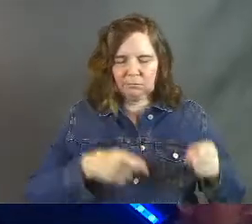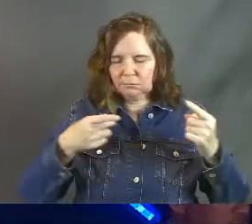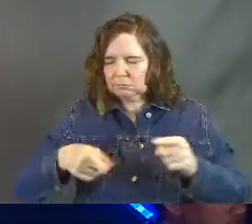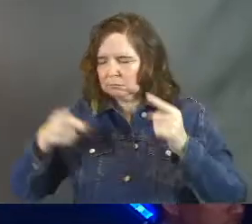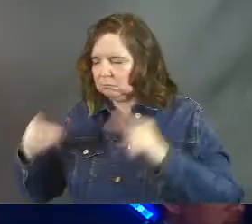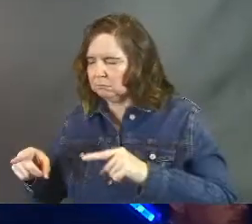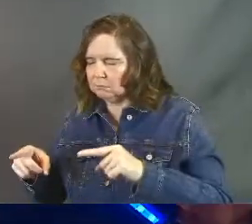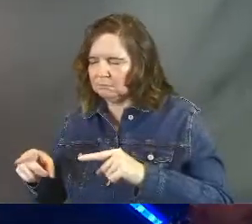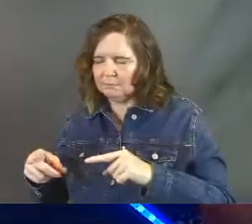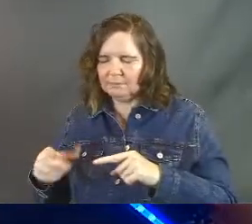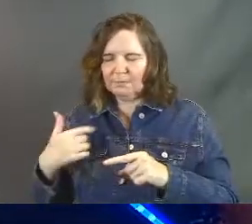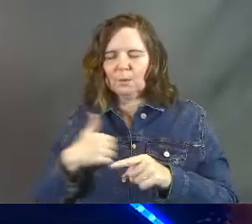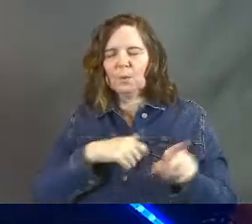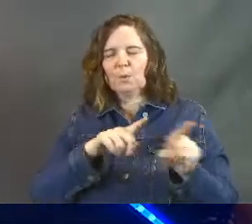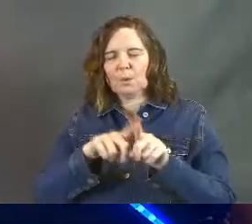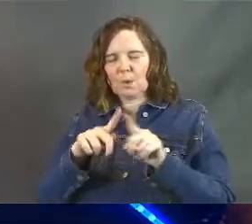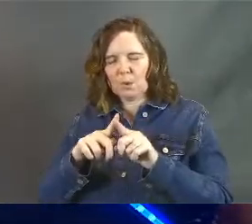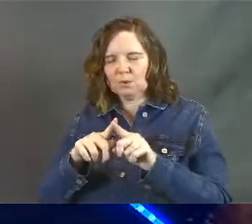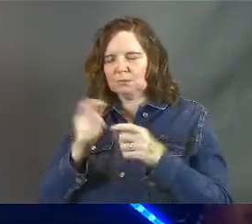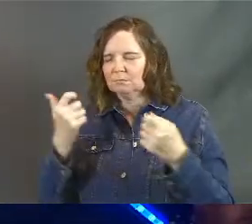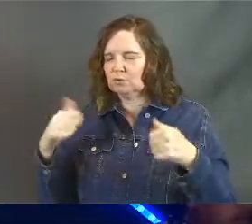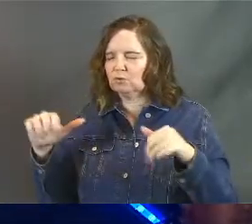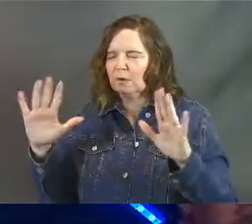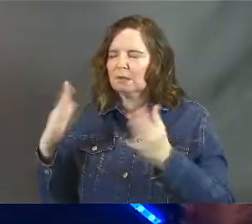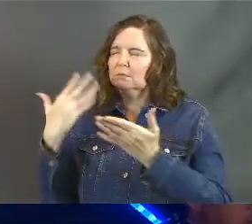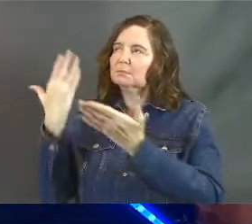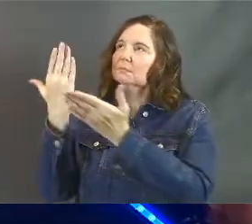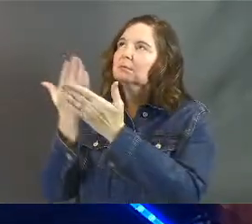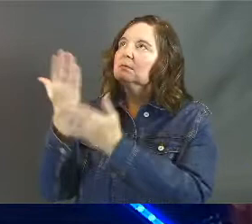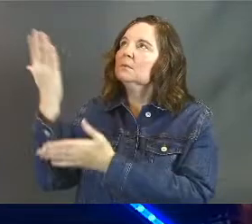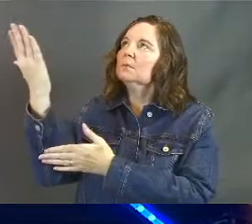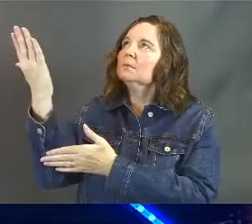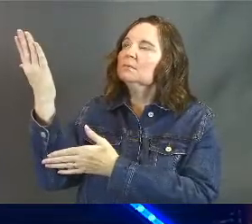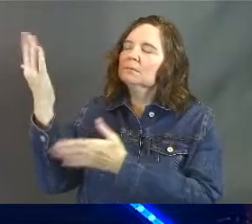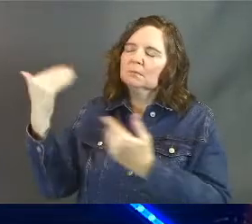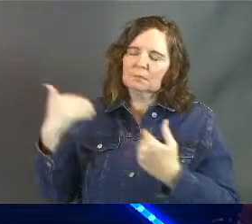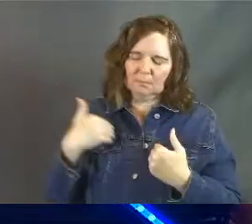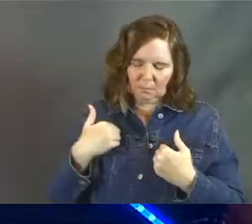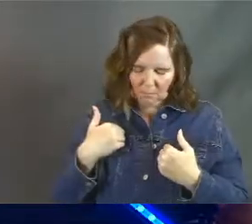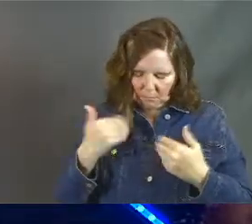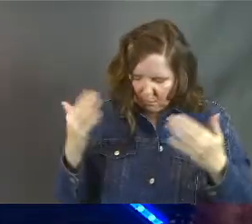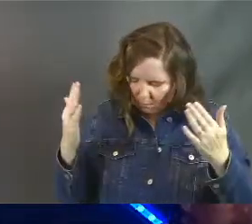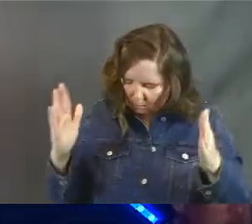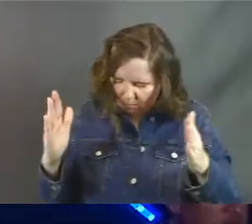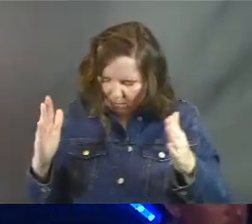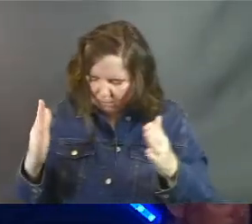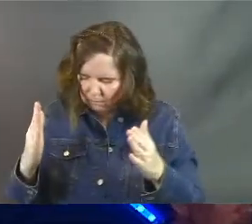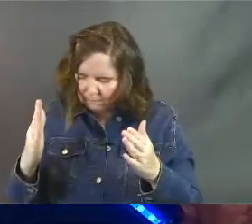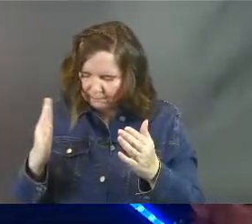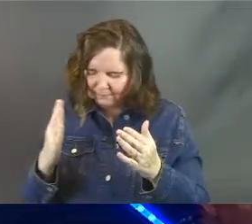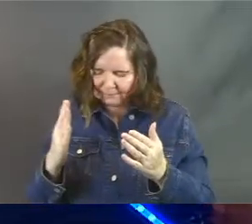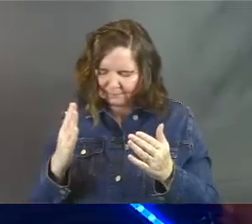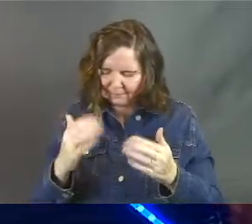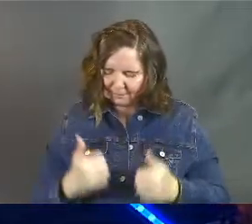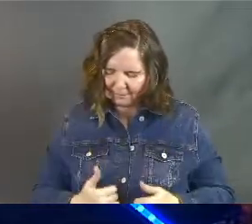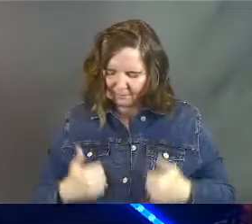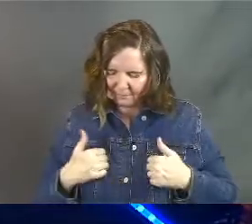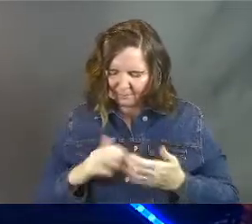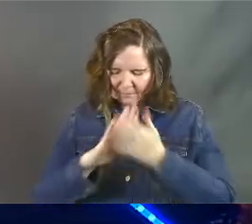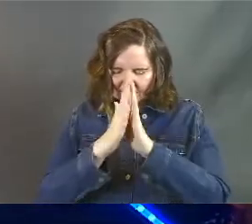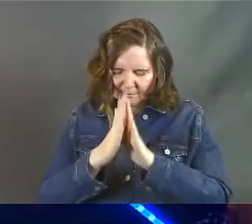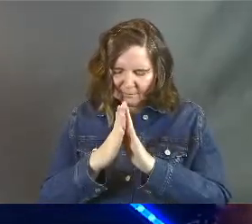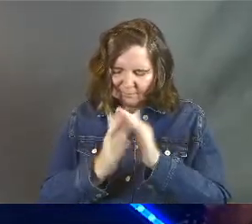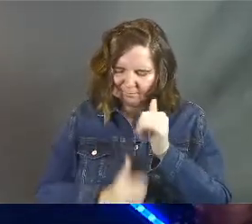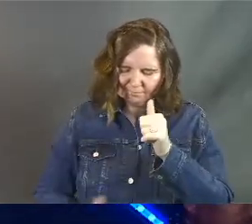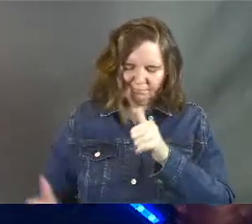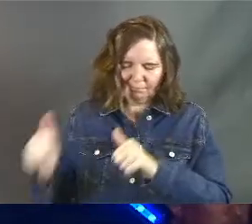God, that we all surrender it to You, Jesus. That You have Your way in our lives, God. That You become Lord of all of our